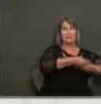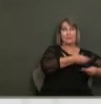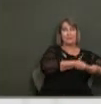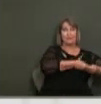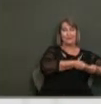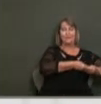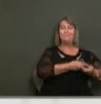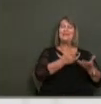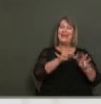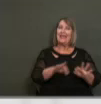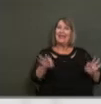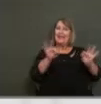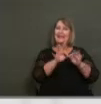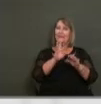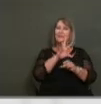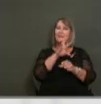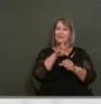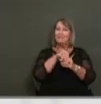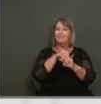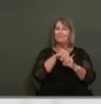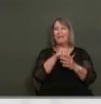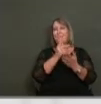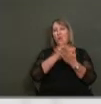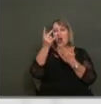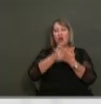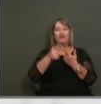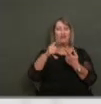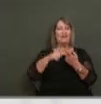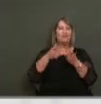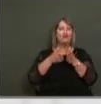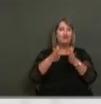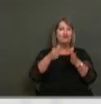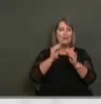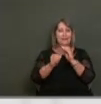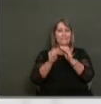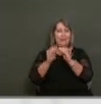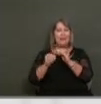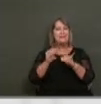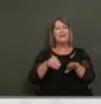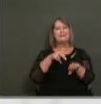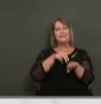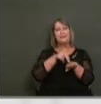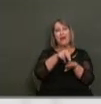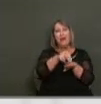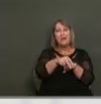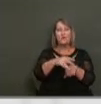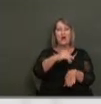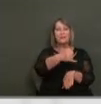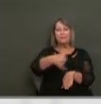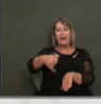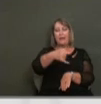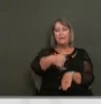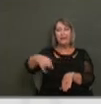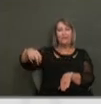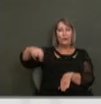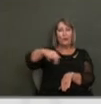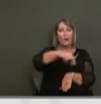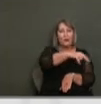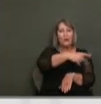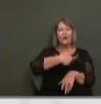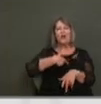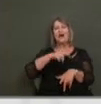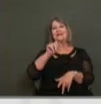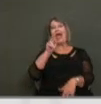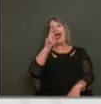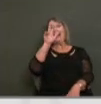this includes important projects, street maintenance, sidewalks, pavement markings, alley maintenance. I know alley maintenance is a priority